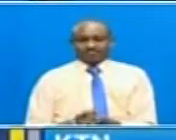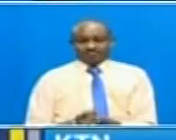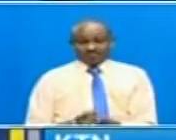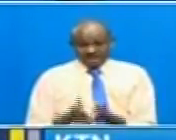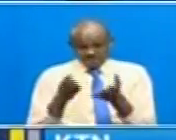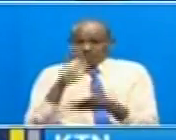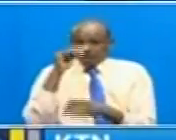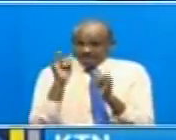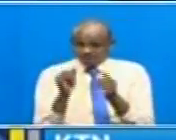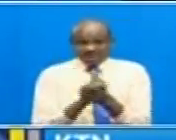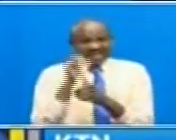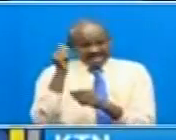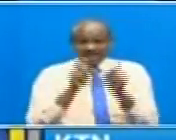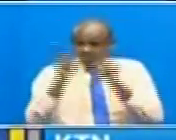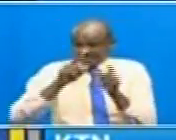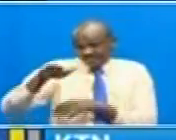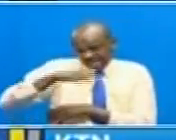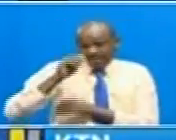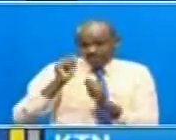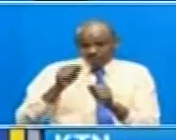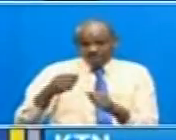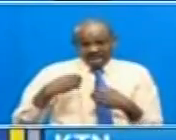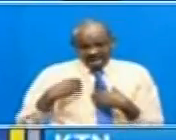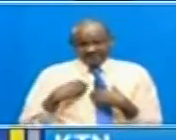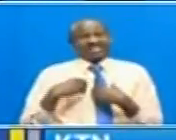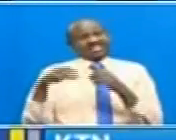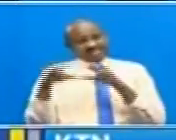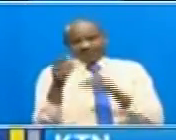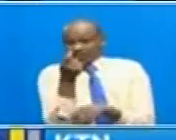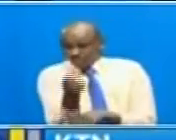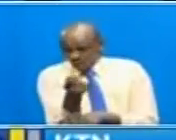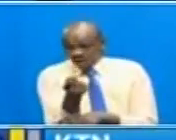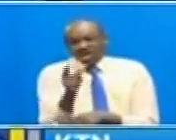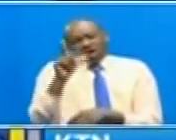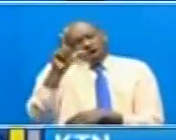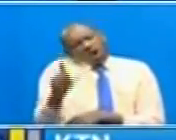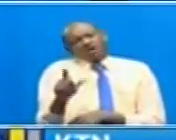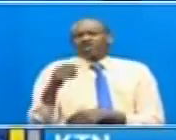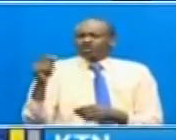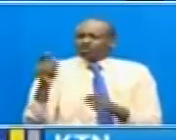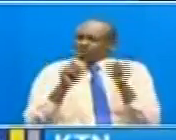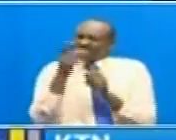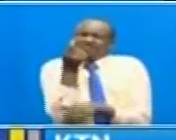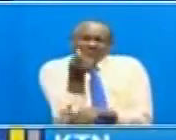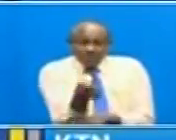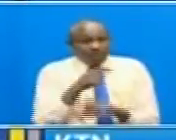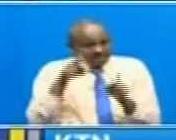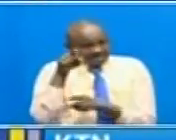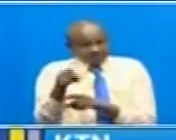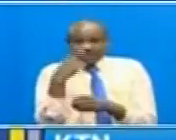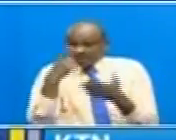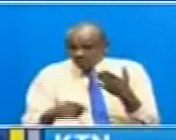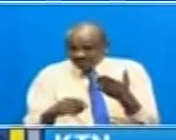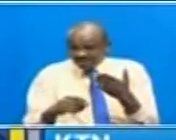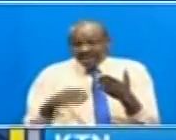And in more news, Kenya's tourism sector continues to take a beating by low tourist numbers, but that has not deterred